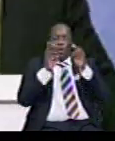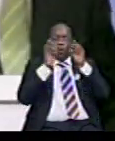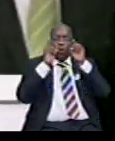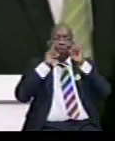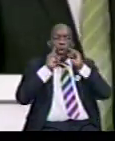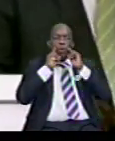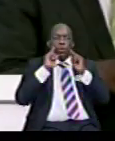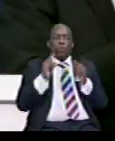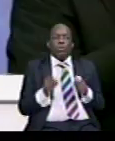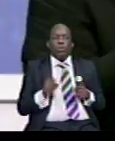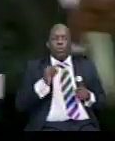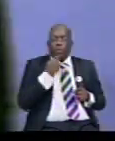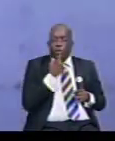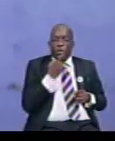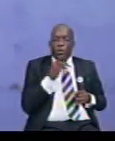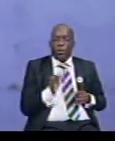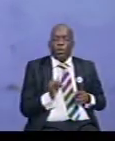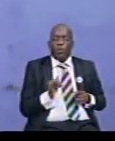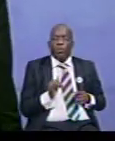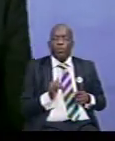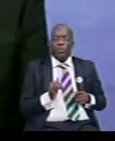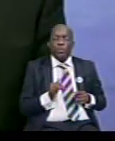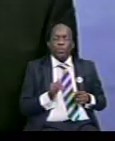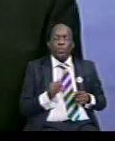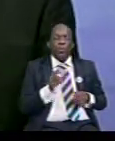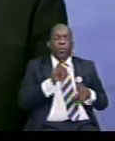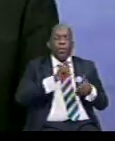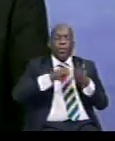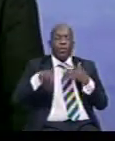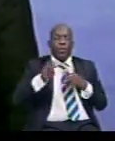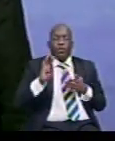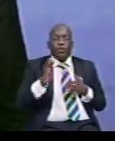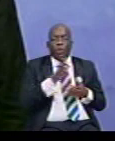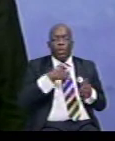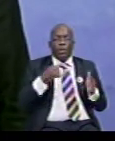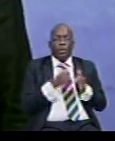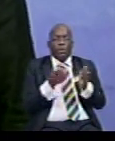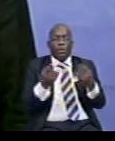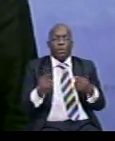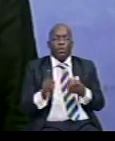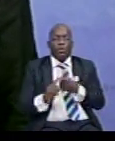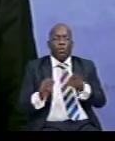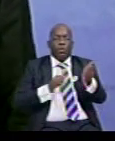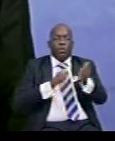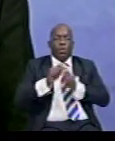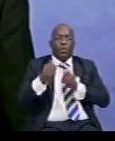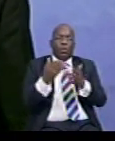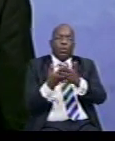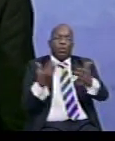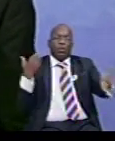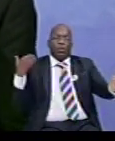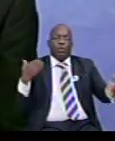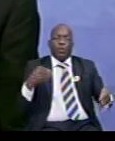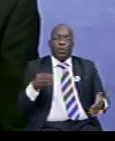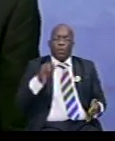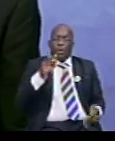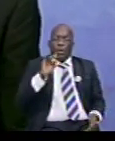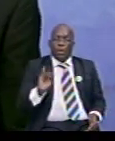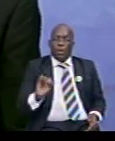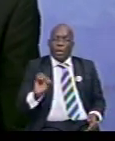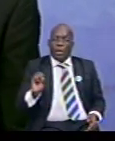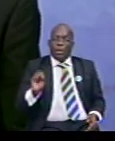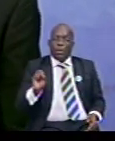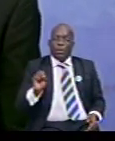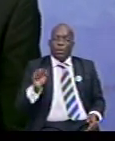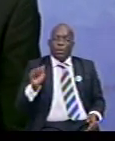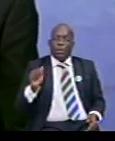4, and it came to pass, afore, before Isaiah